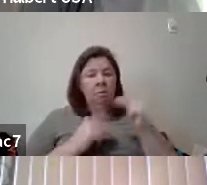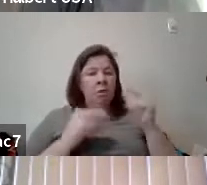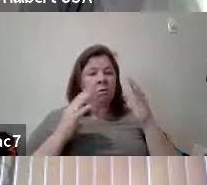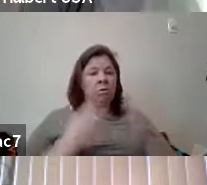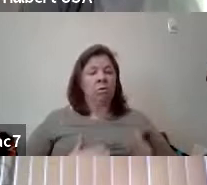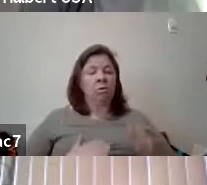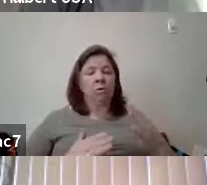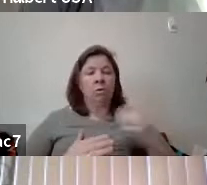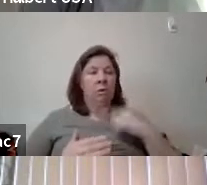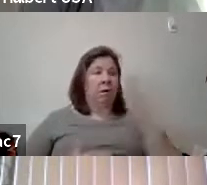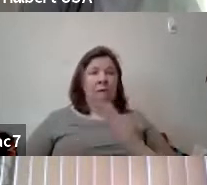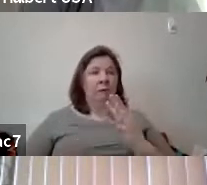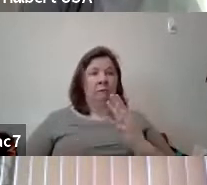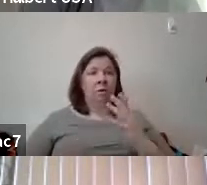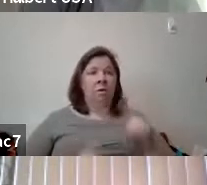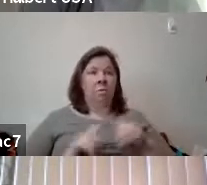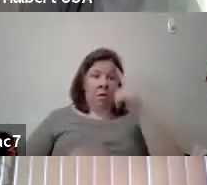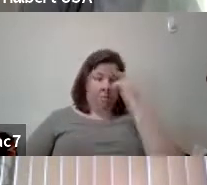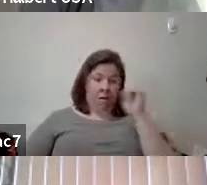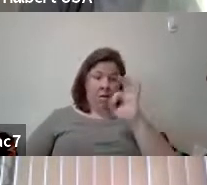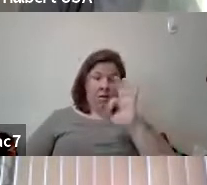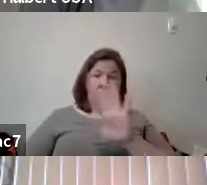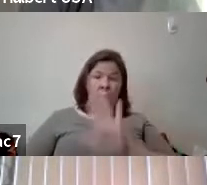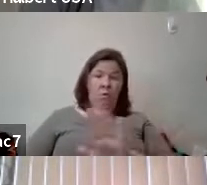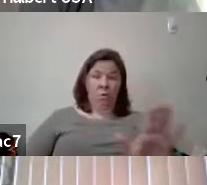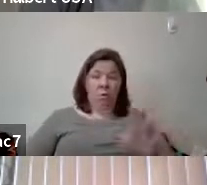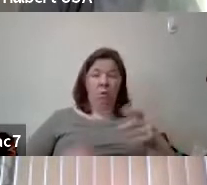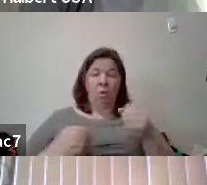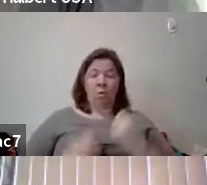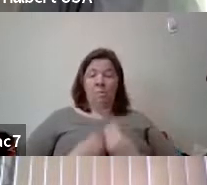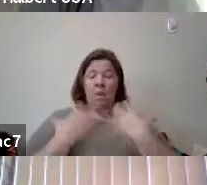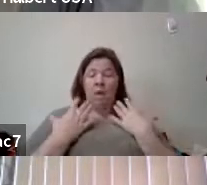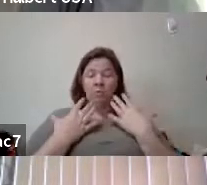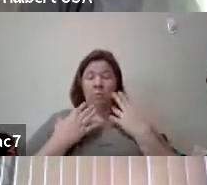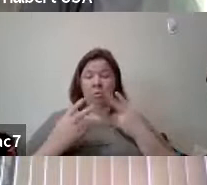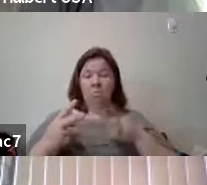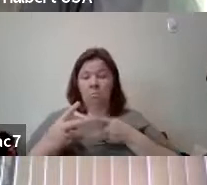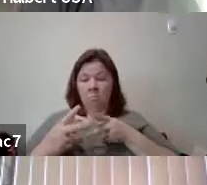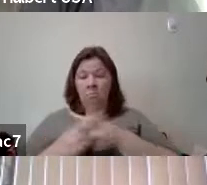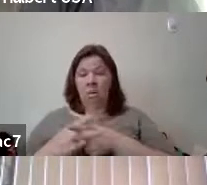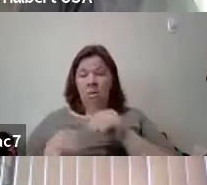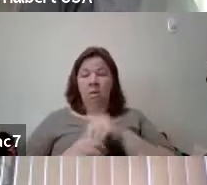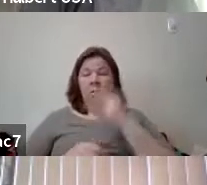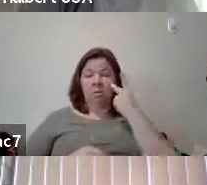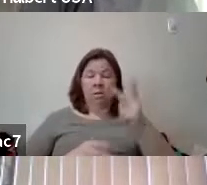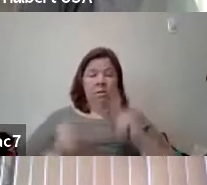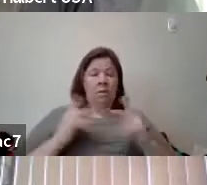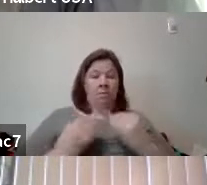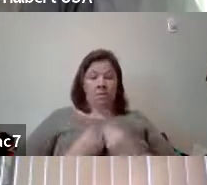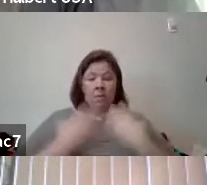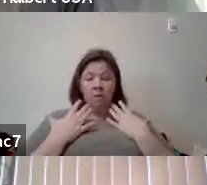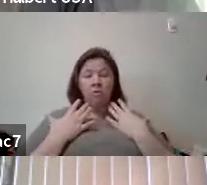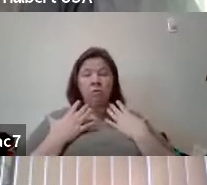proclaimed to be a builder. But just because of your passion, when you plugged in and people see that you are passionate about it, they want